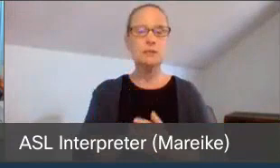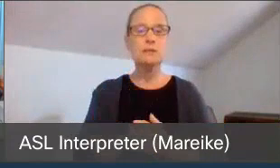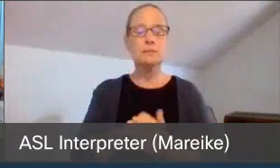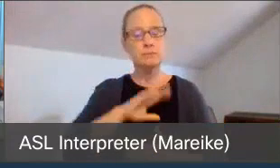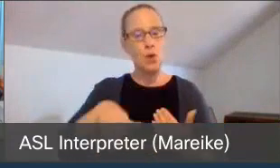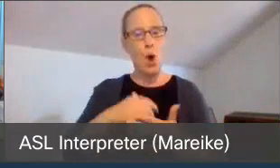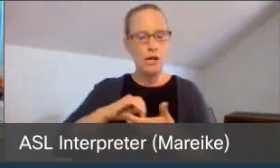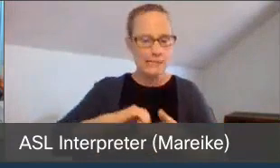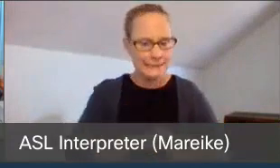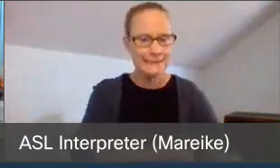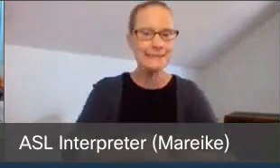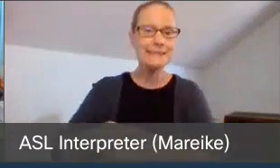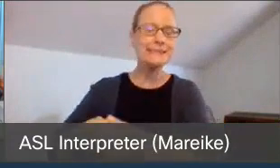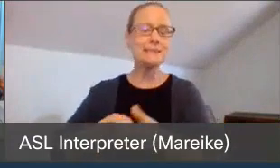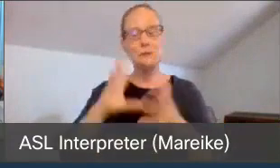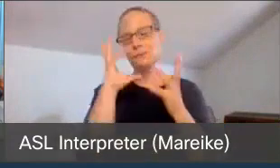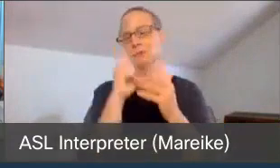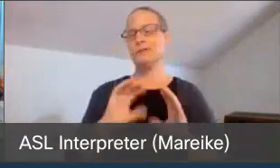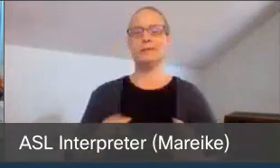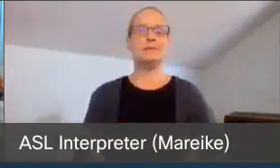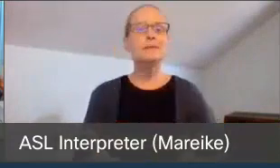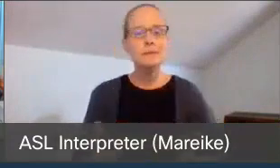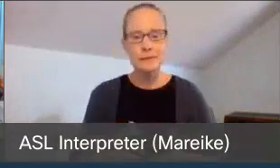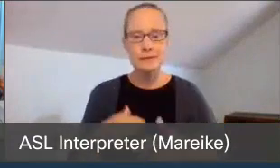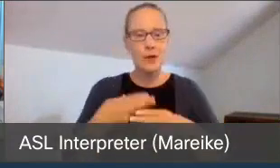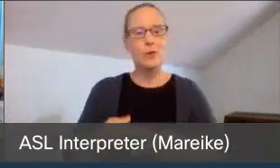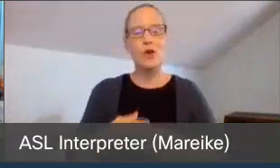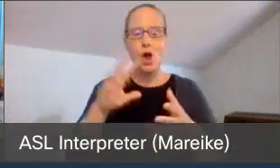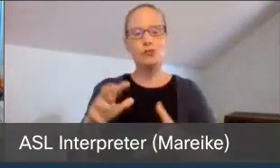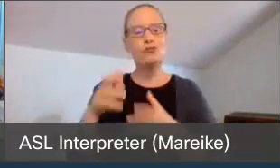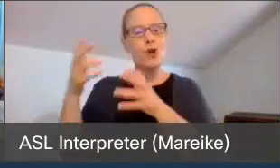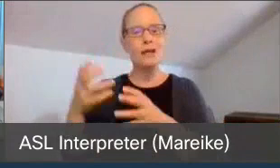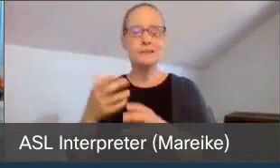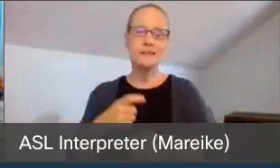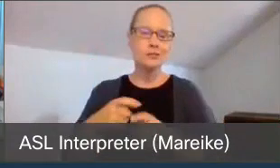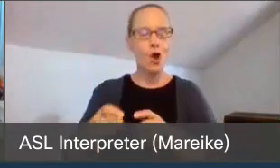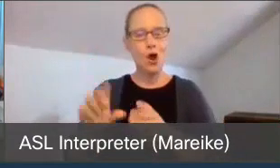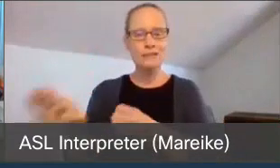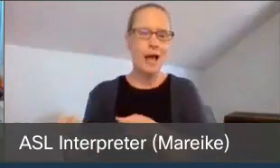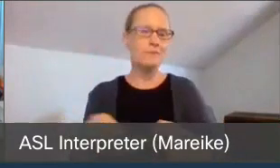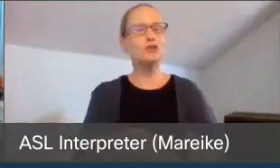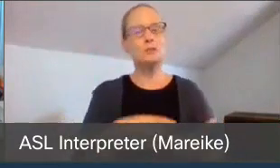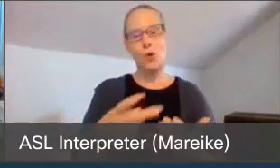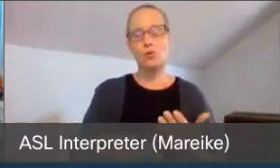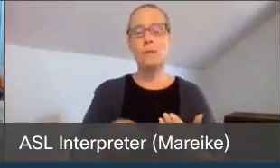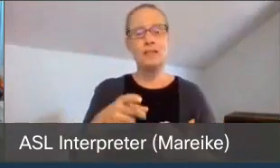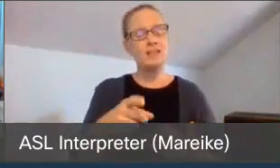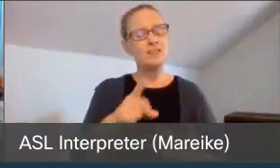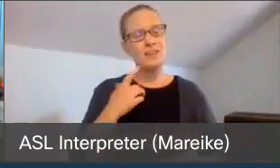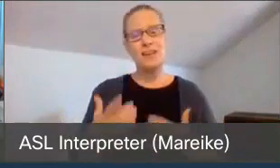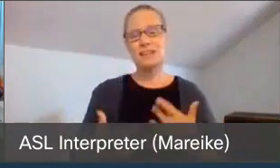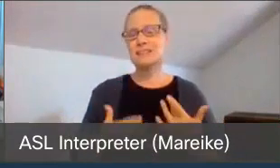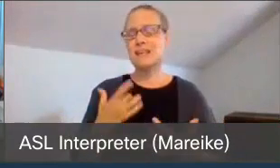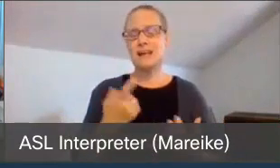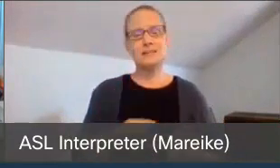together to form this beautiful thing that we call 911 Crisis Call Diversion. This has been really exciting because it's